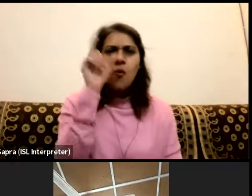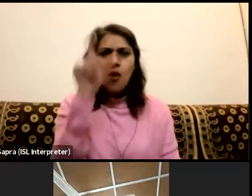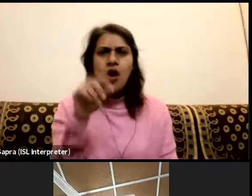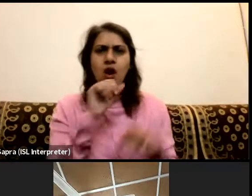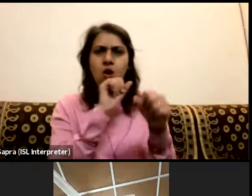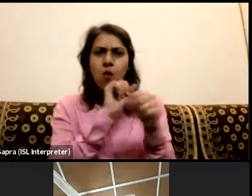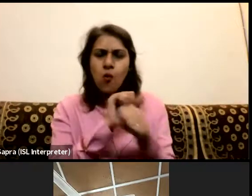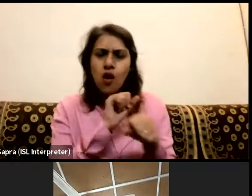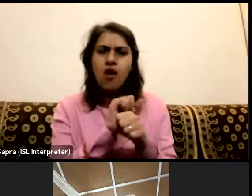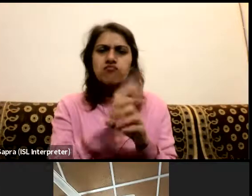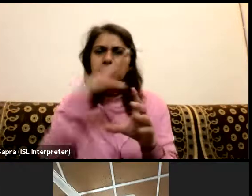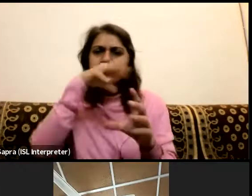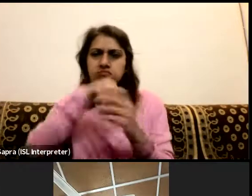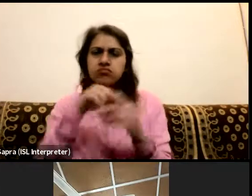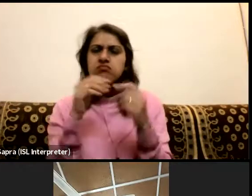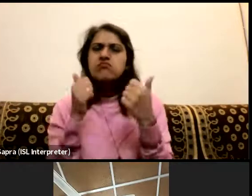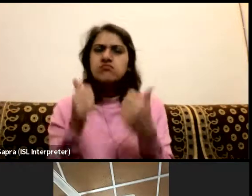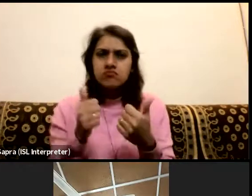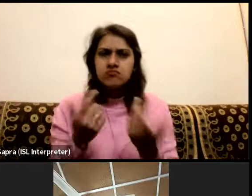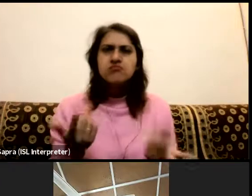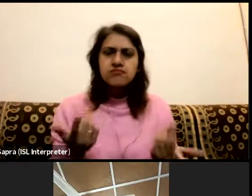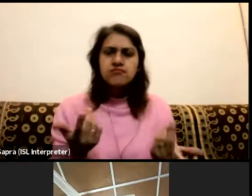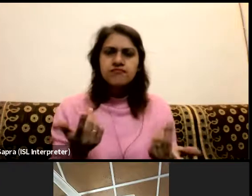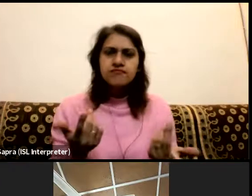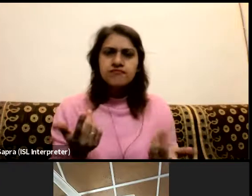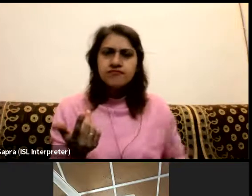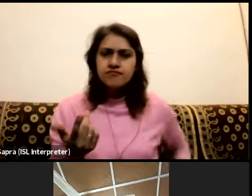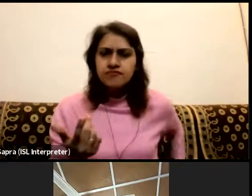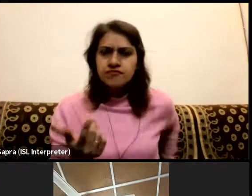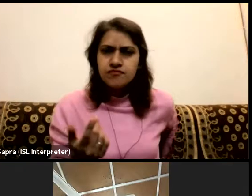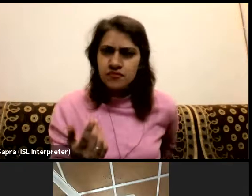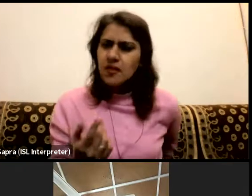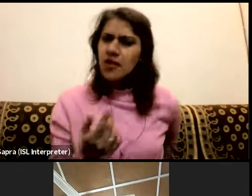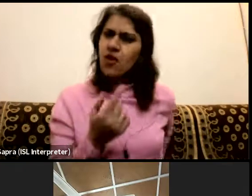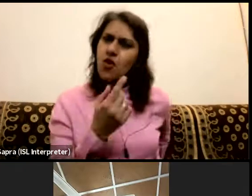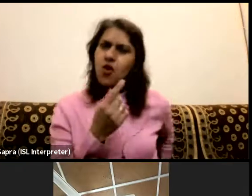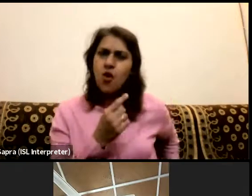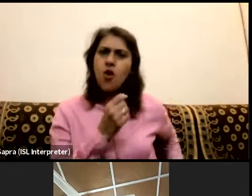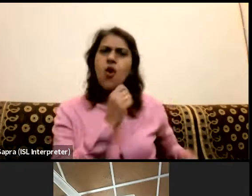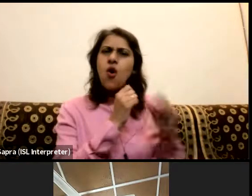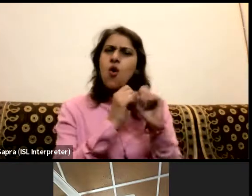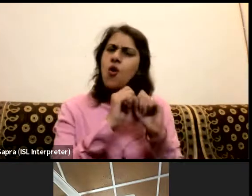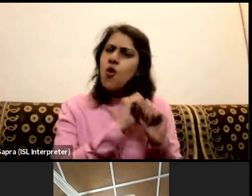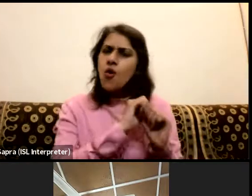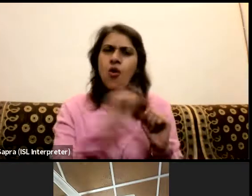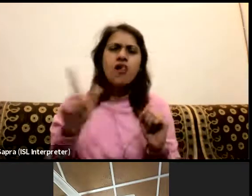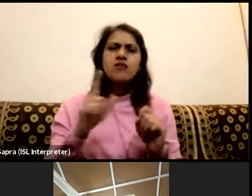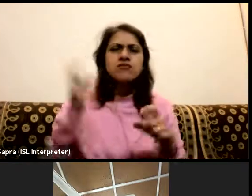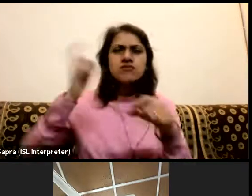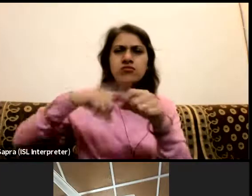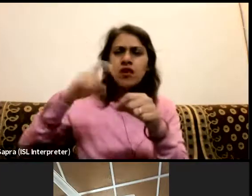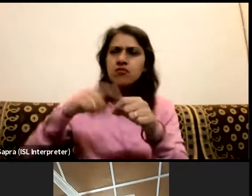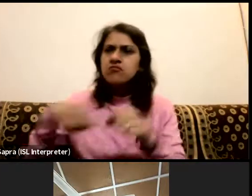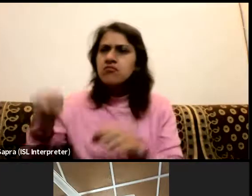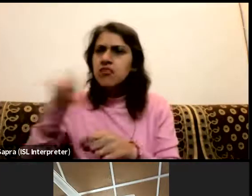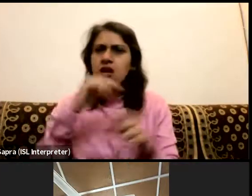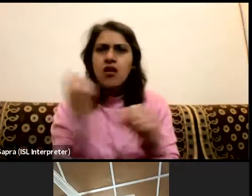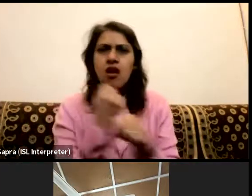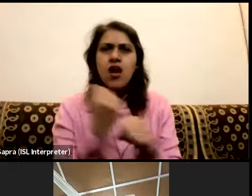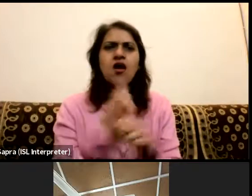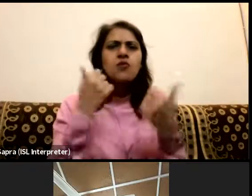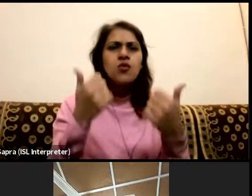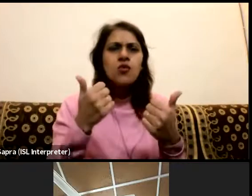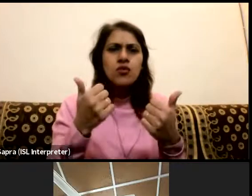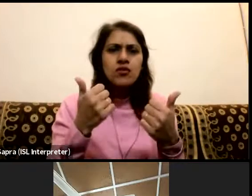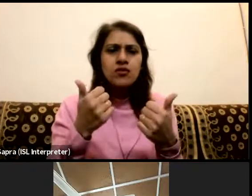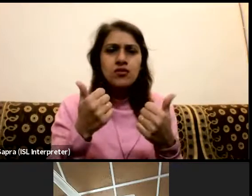the industry, everybody's speaking volumes of laurels about them. Their productivity level is high,